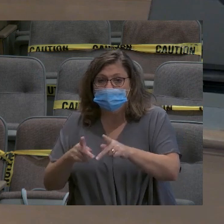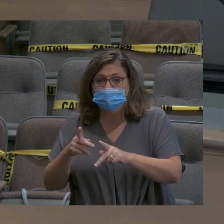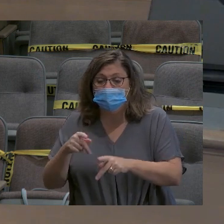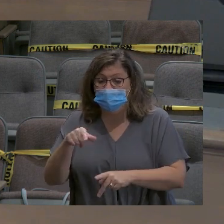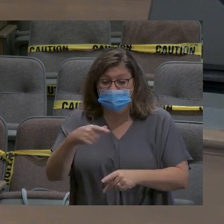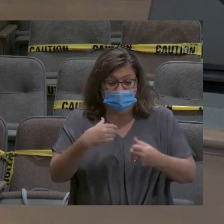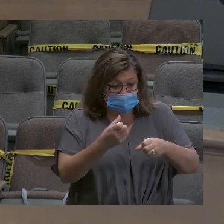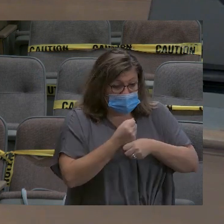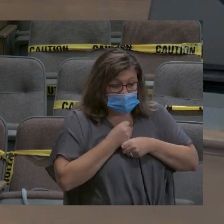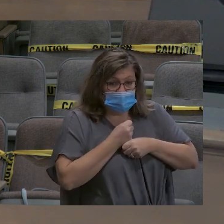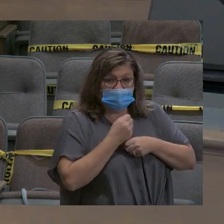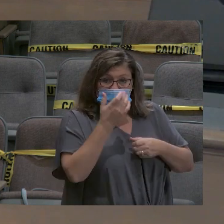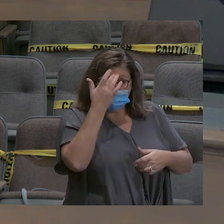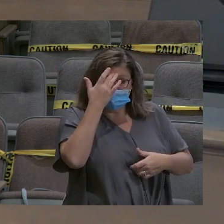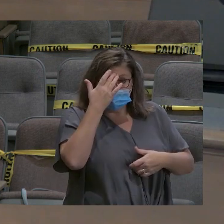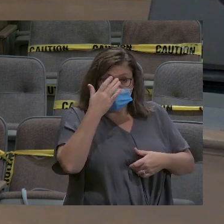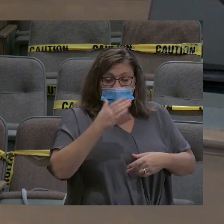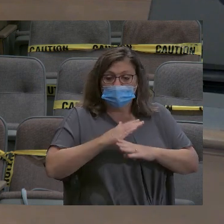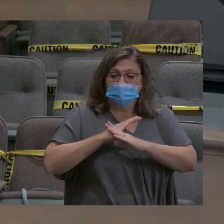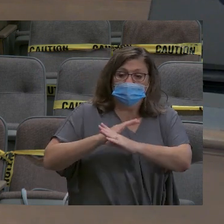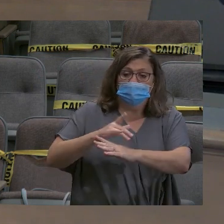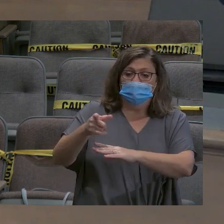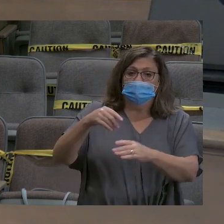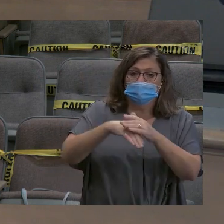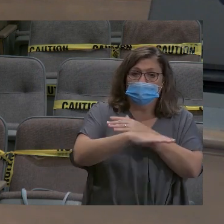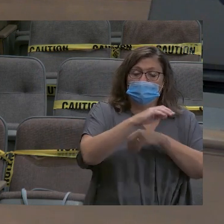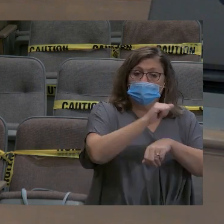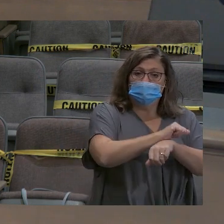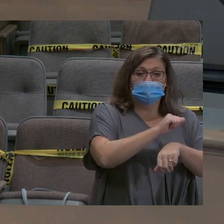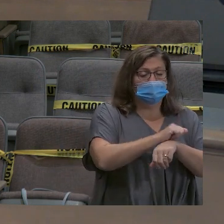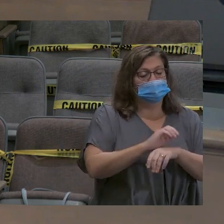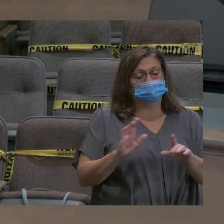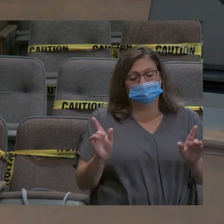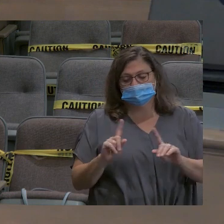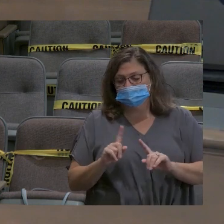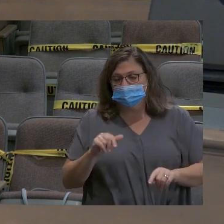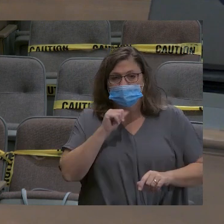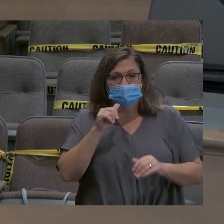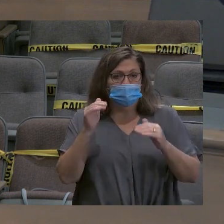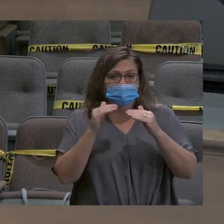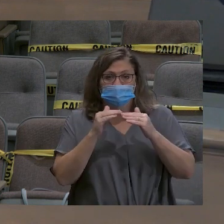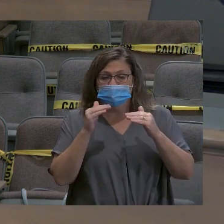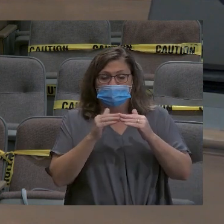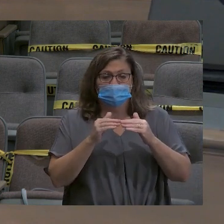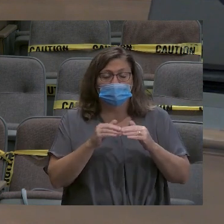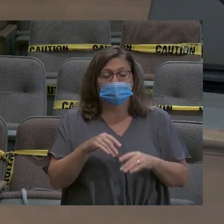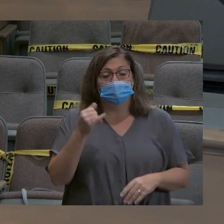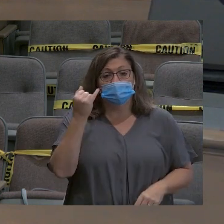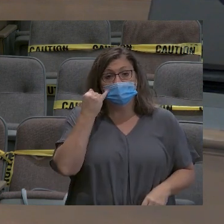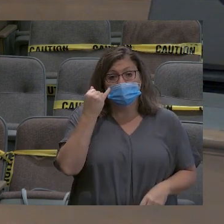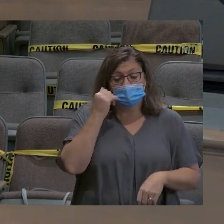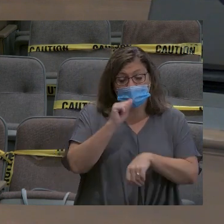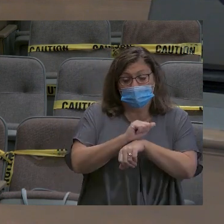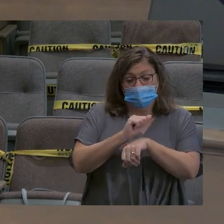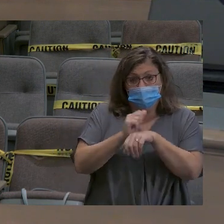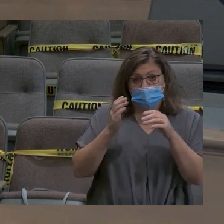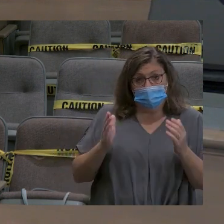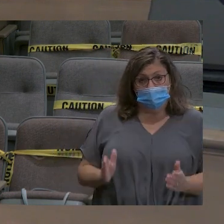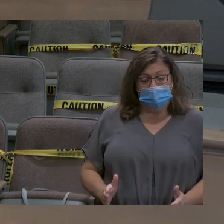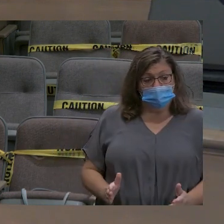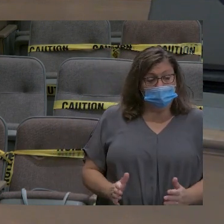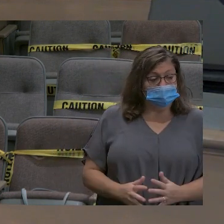out of work in this manner, it's really just not unfair. So if employers want to know